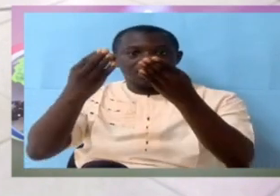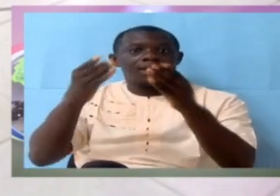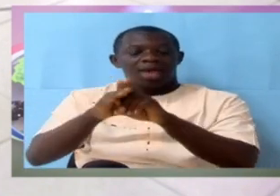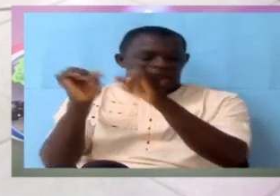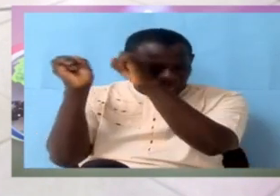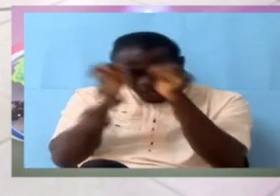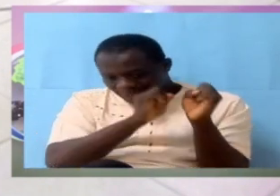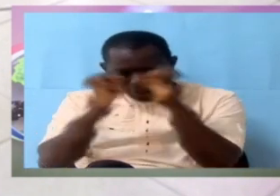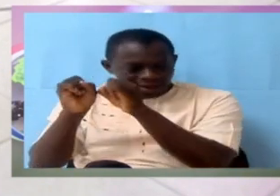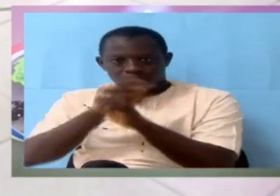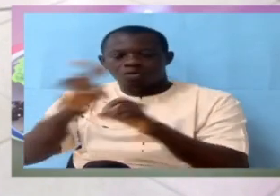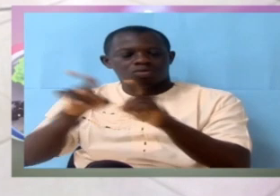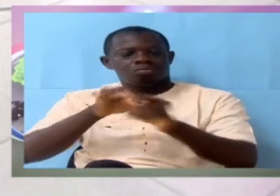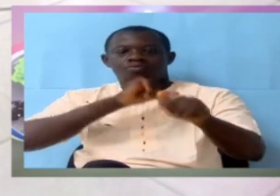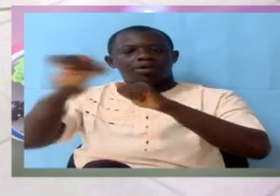out.